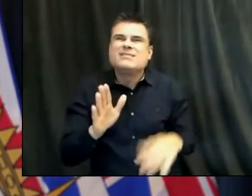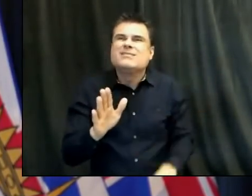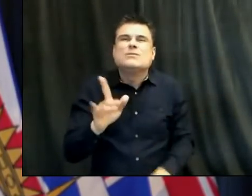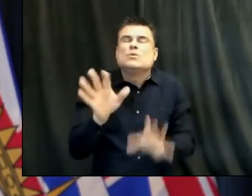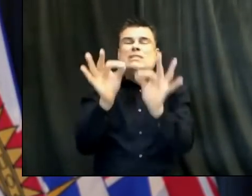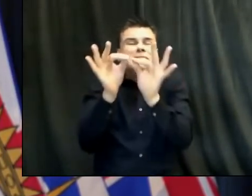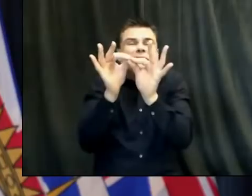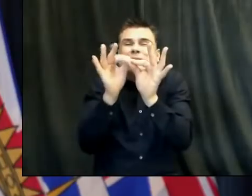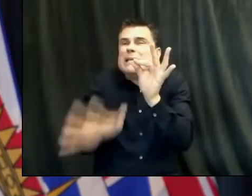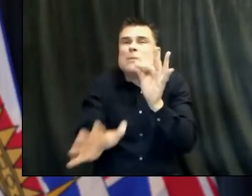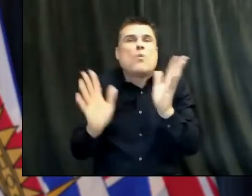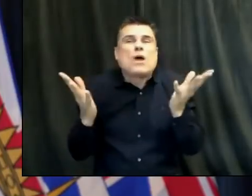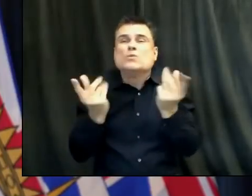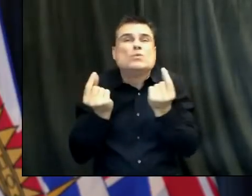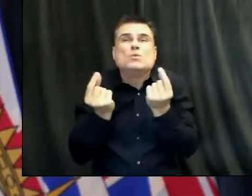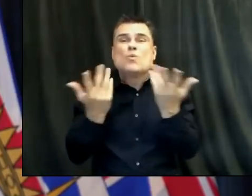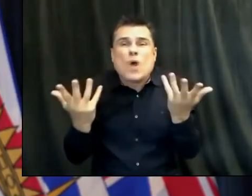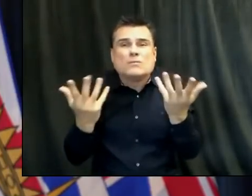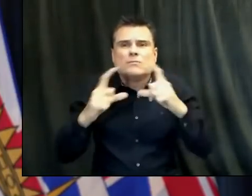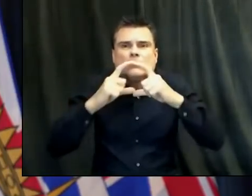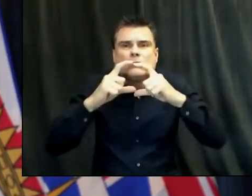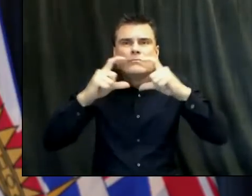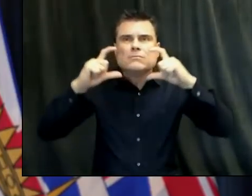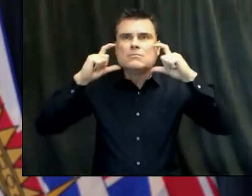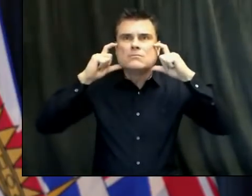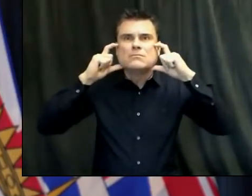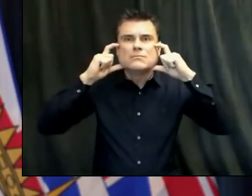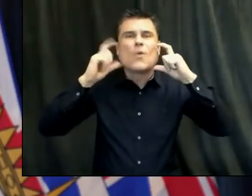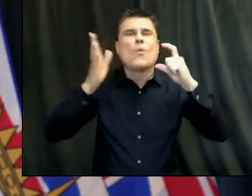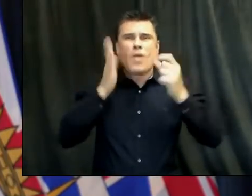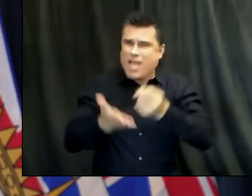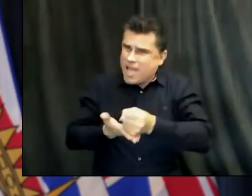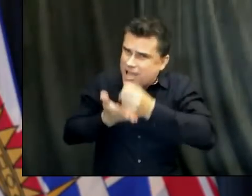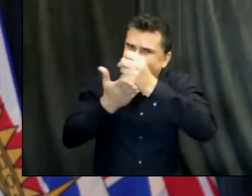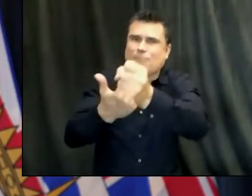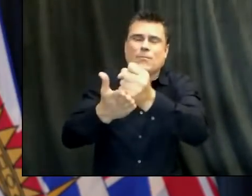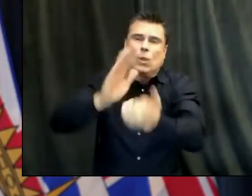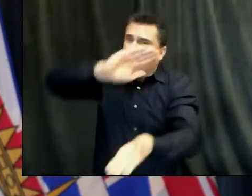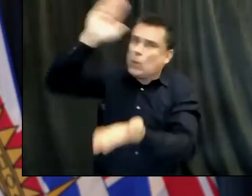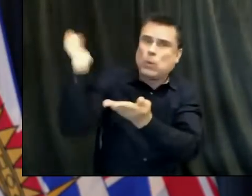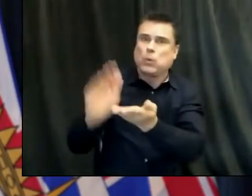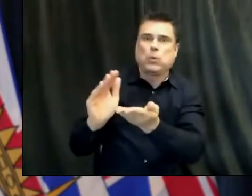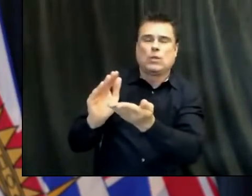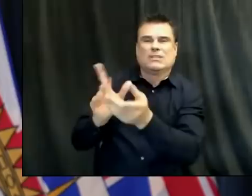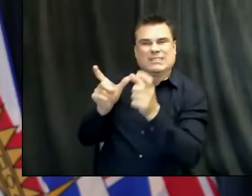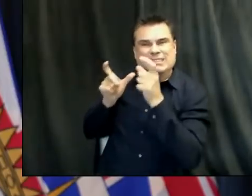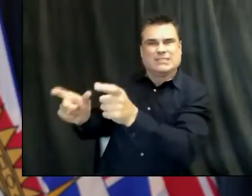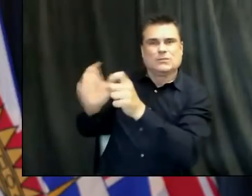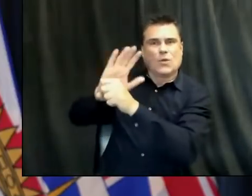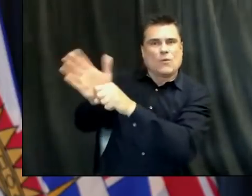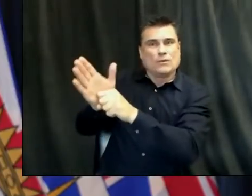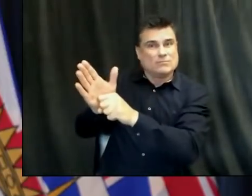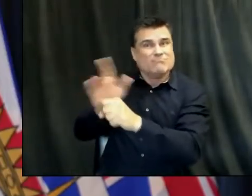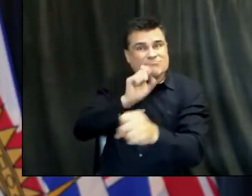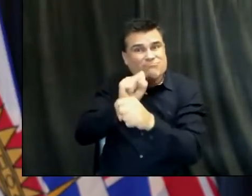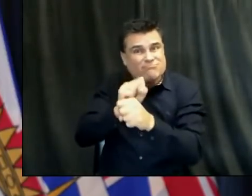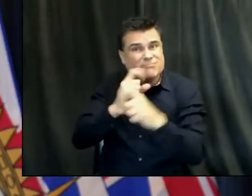of us. We are stronger when we work together, and this is not